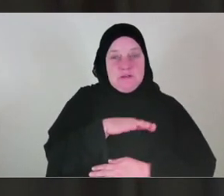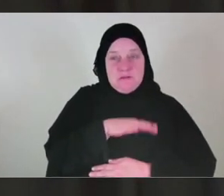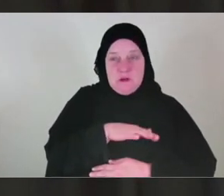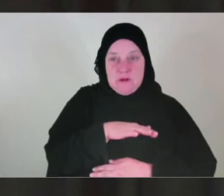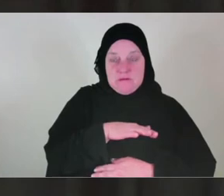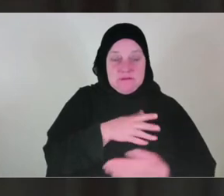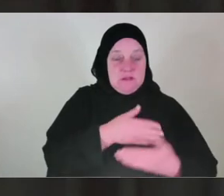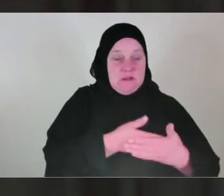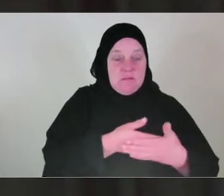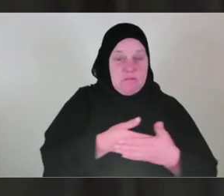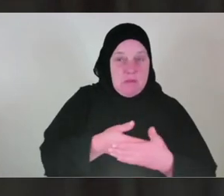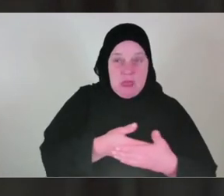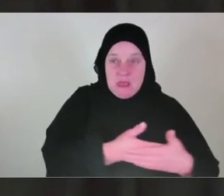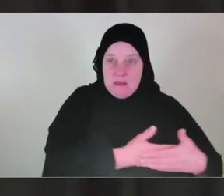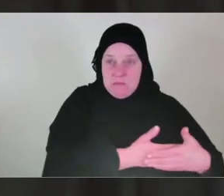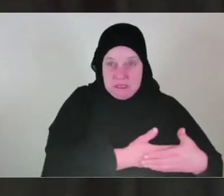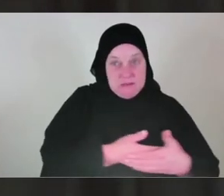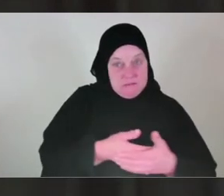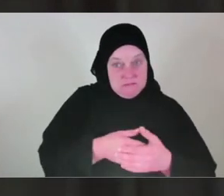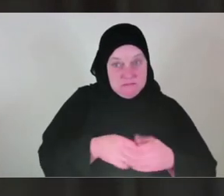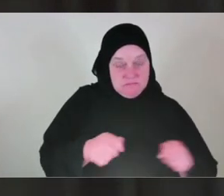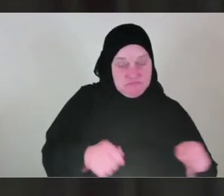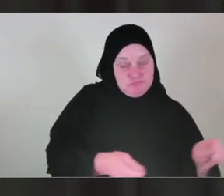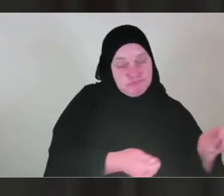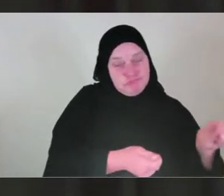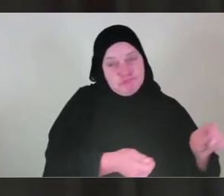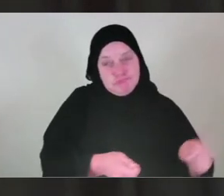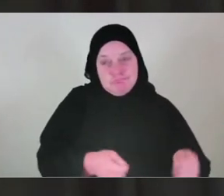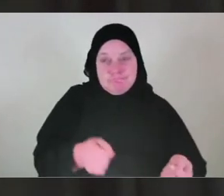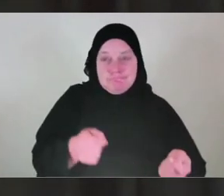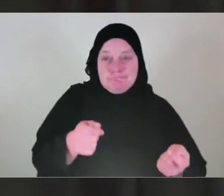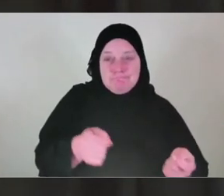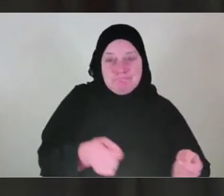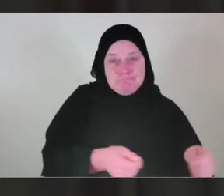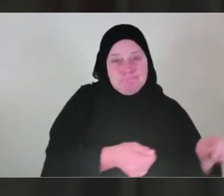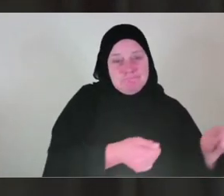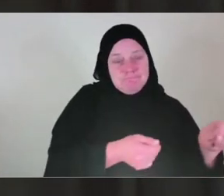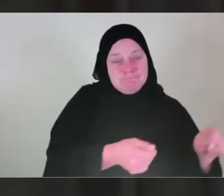just born. He said, Yuqtalu ghasban.